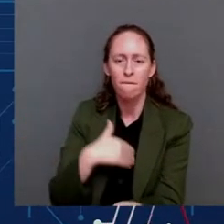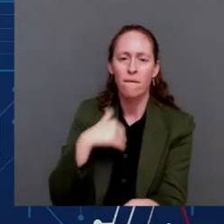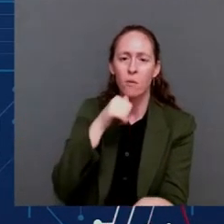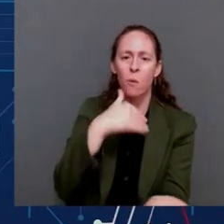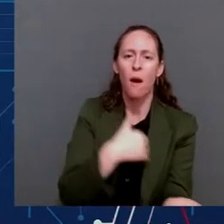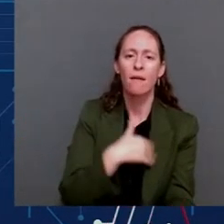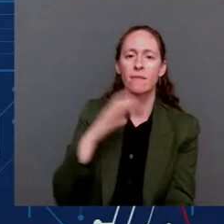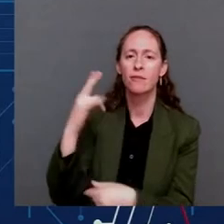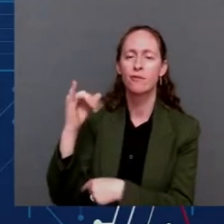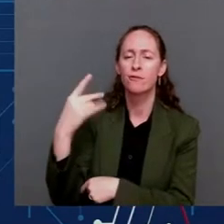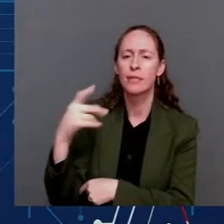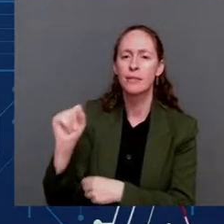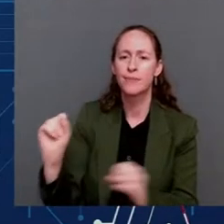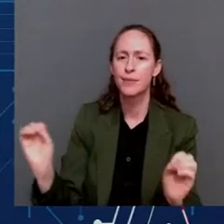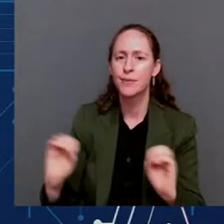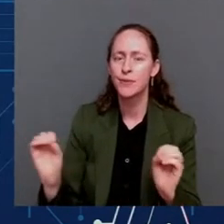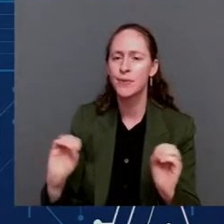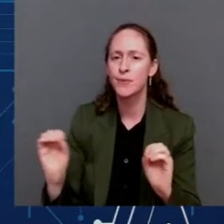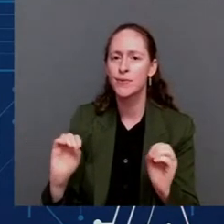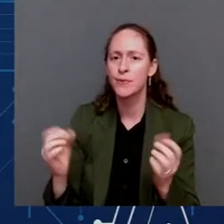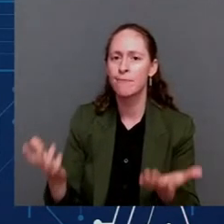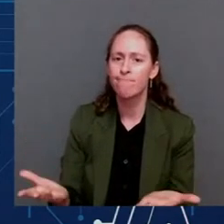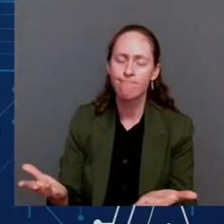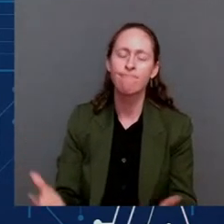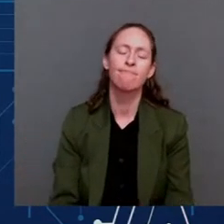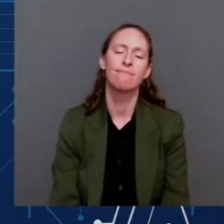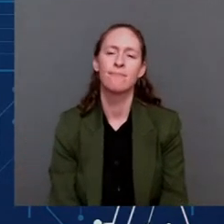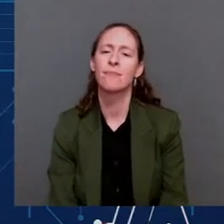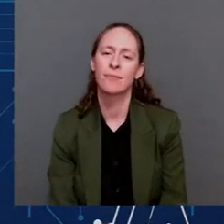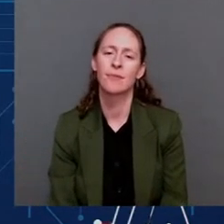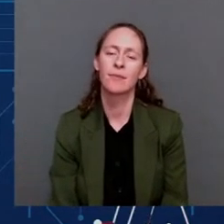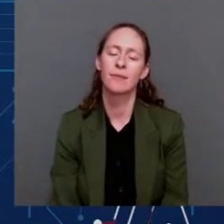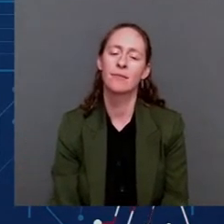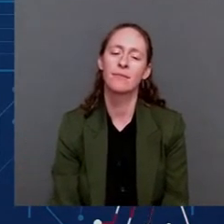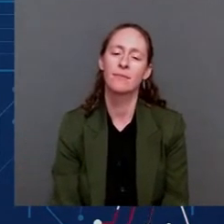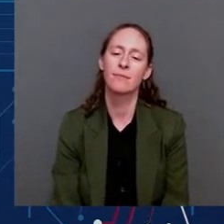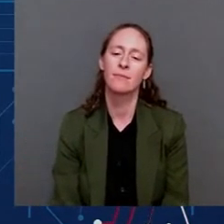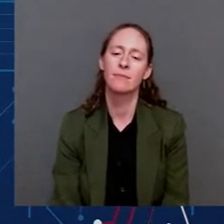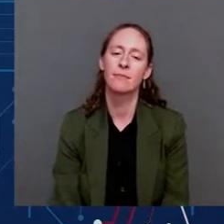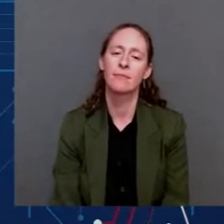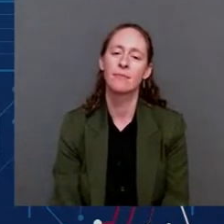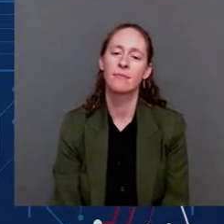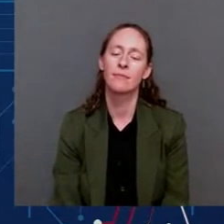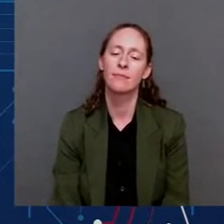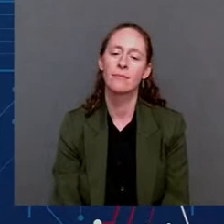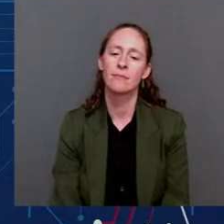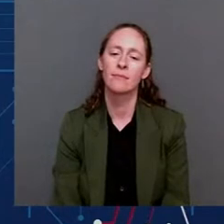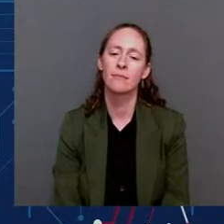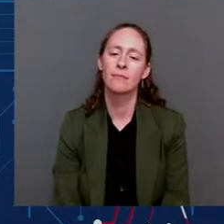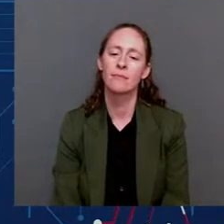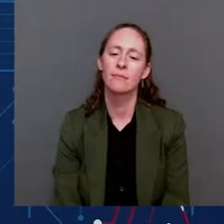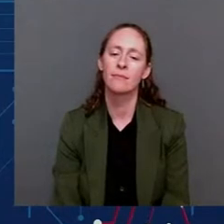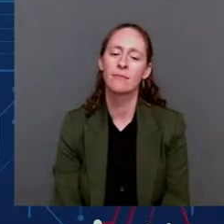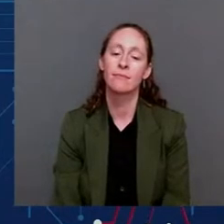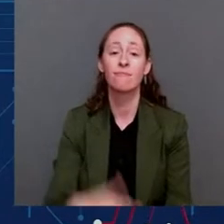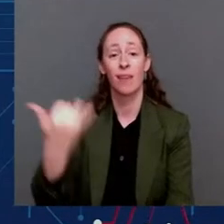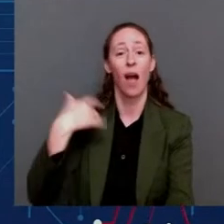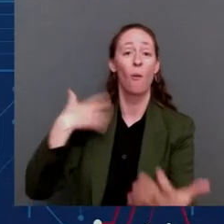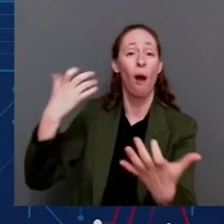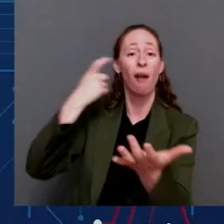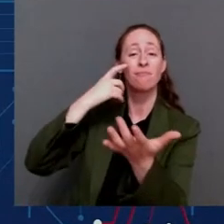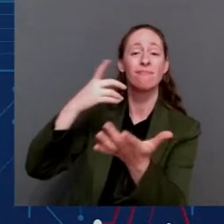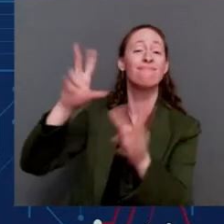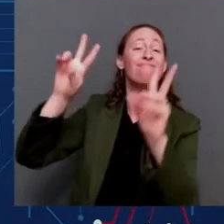announced 25,000 auto jobs and are, to quote Bloomberg, in the midst of a manufacturing boom. This year,